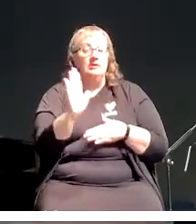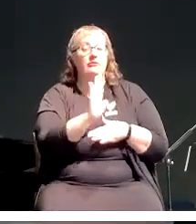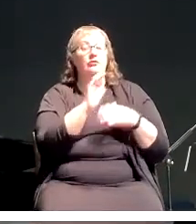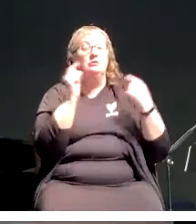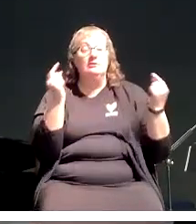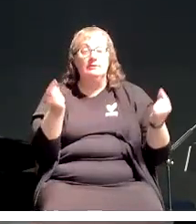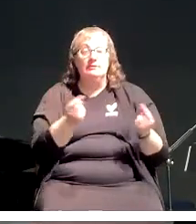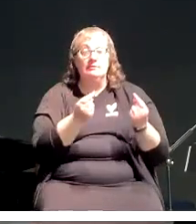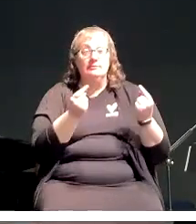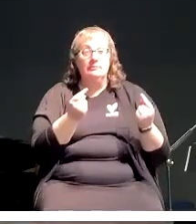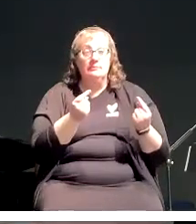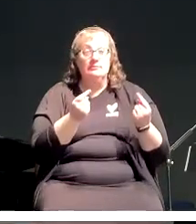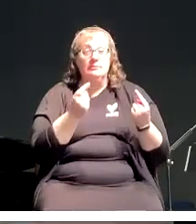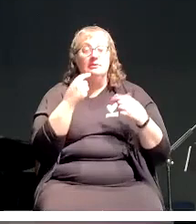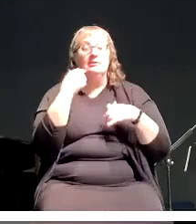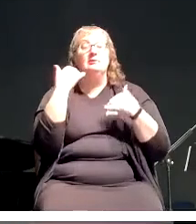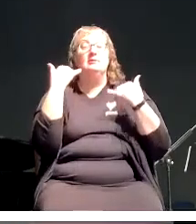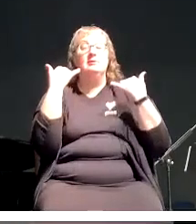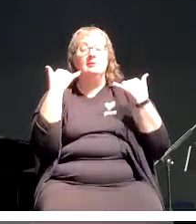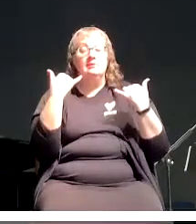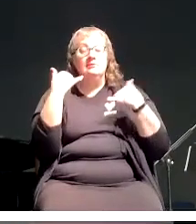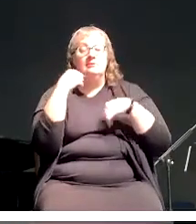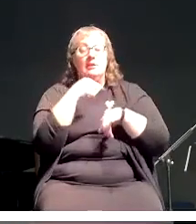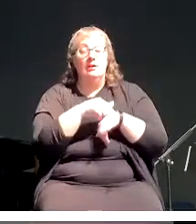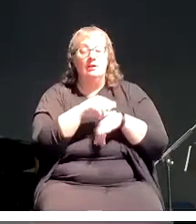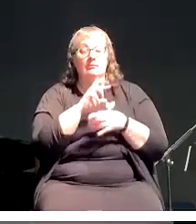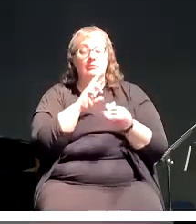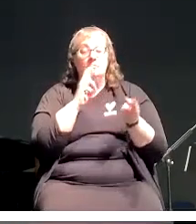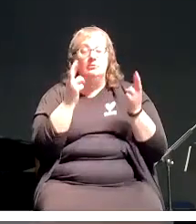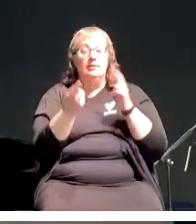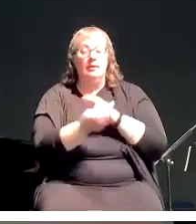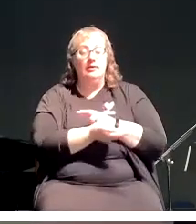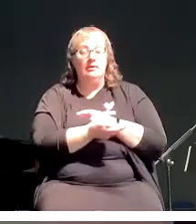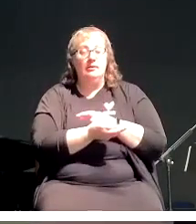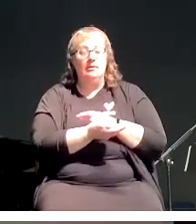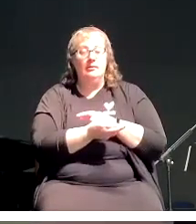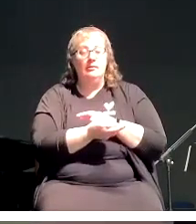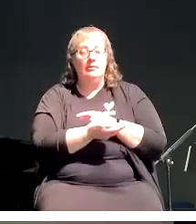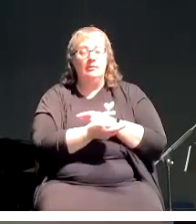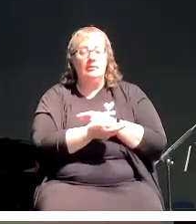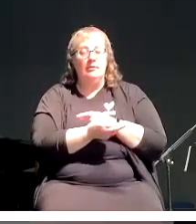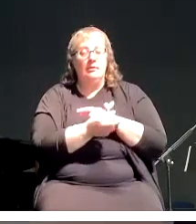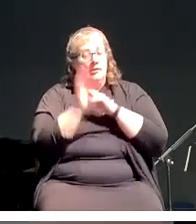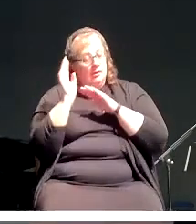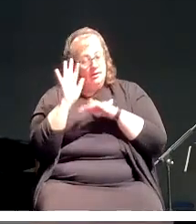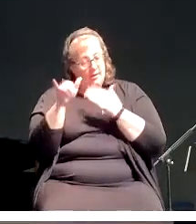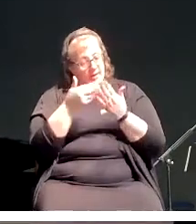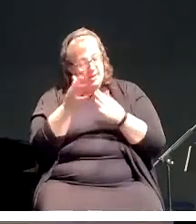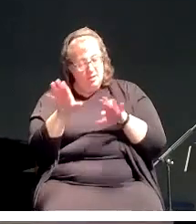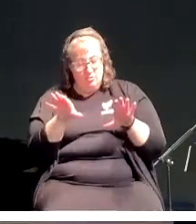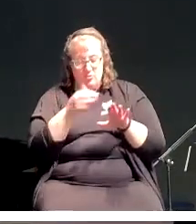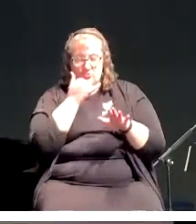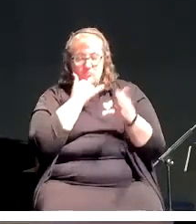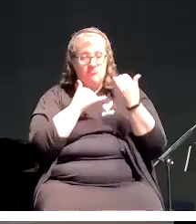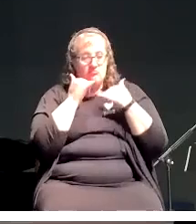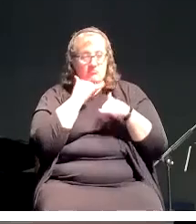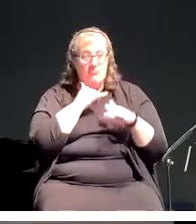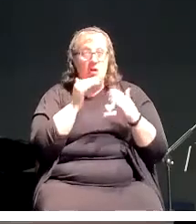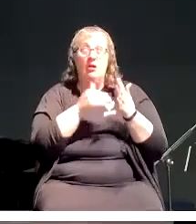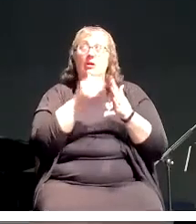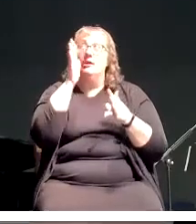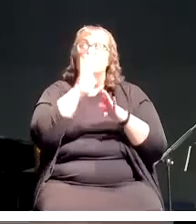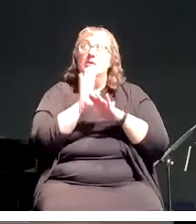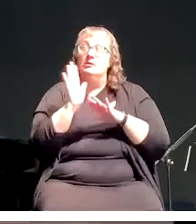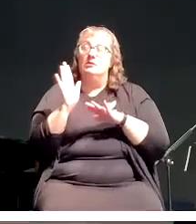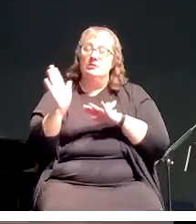sins. It is time to repent, to turn away from the things that you were doing wrong against God,